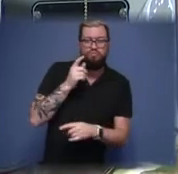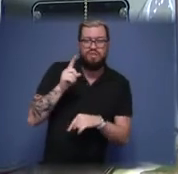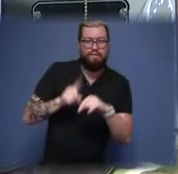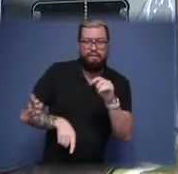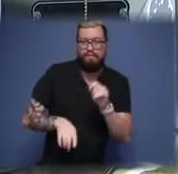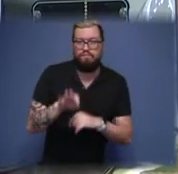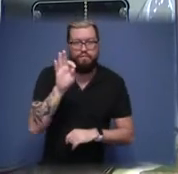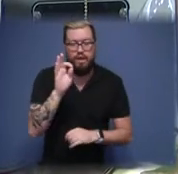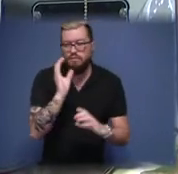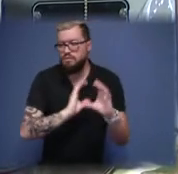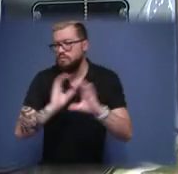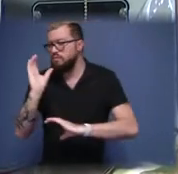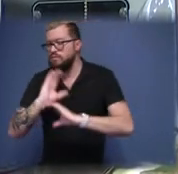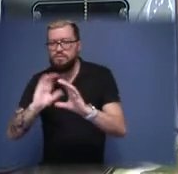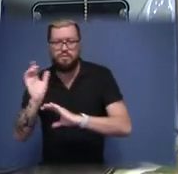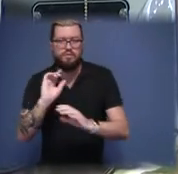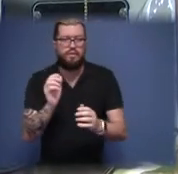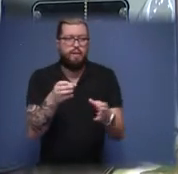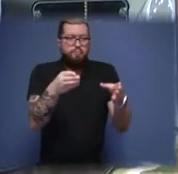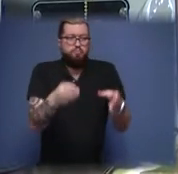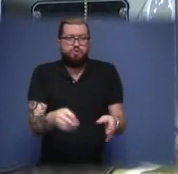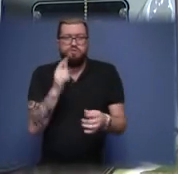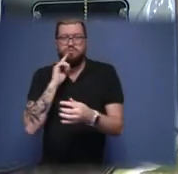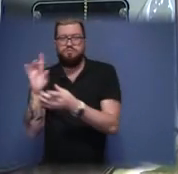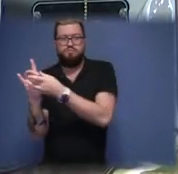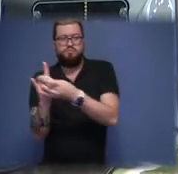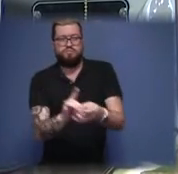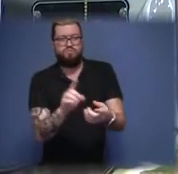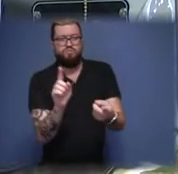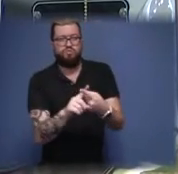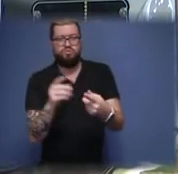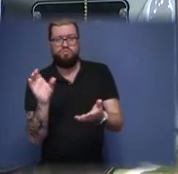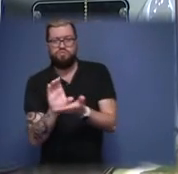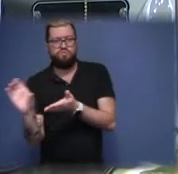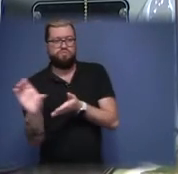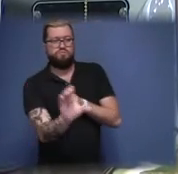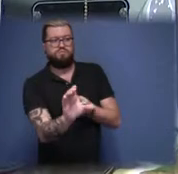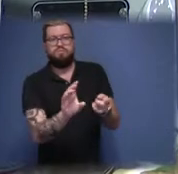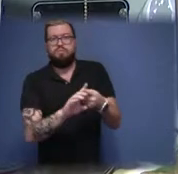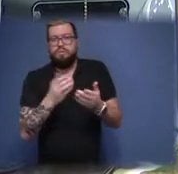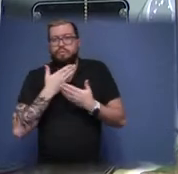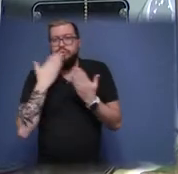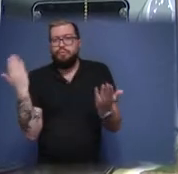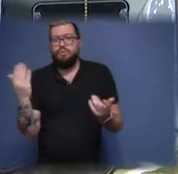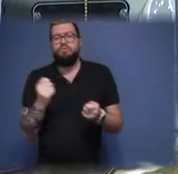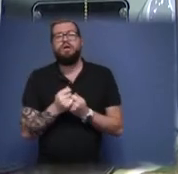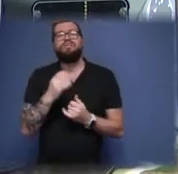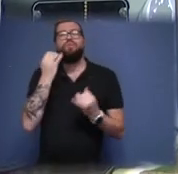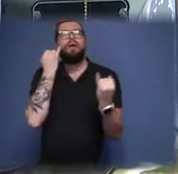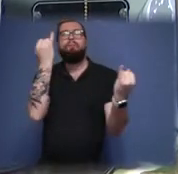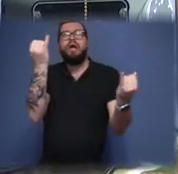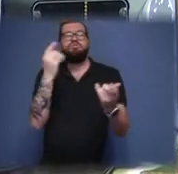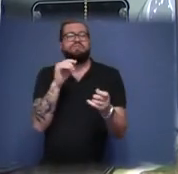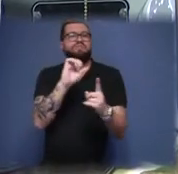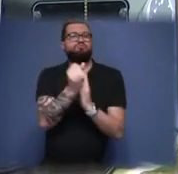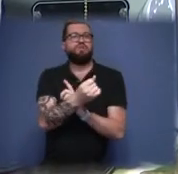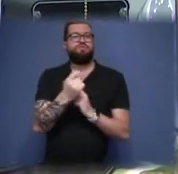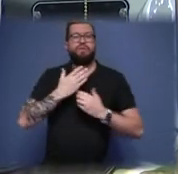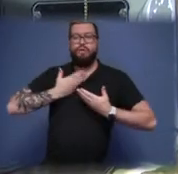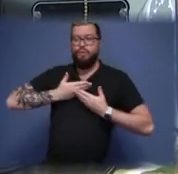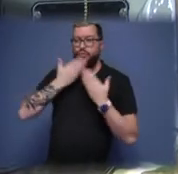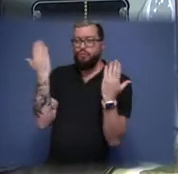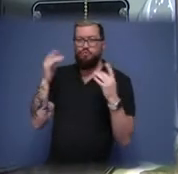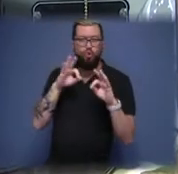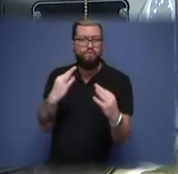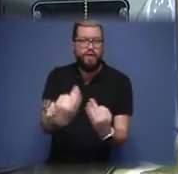find a person that they need to go back to. So you imagine a scenario where somebody doesn't have